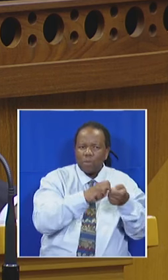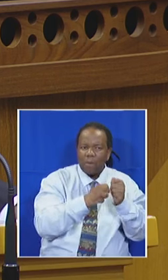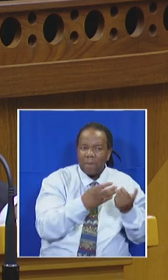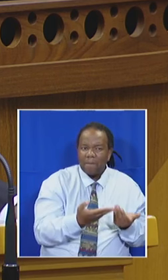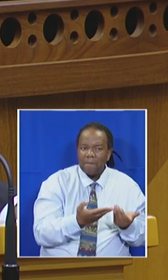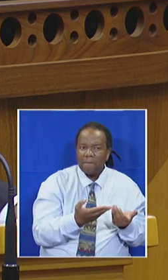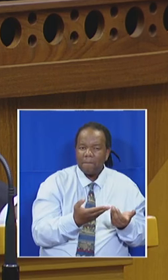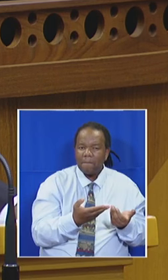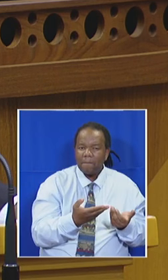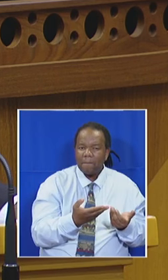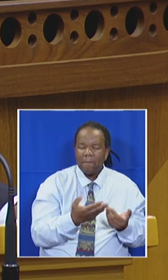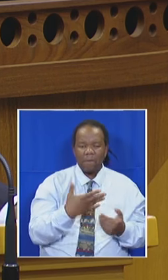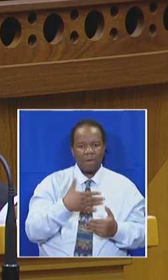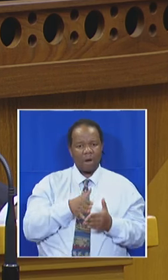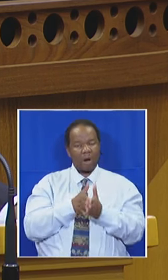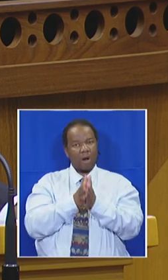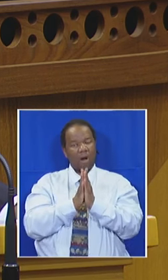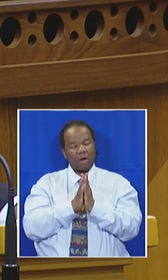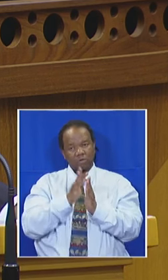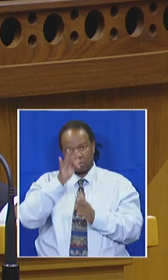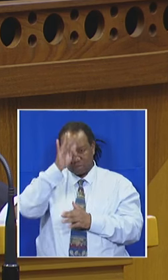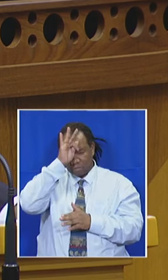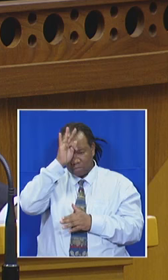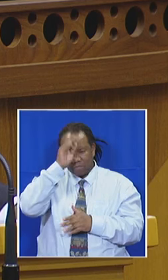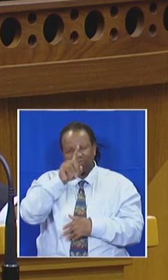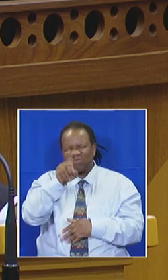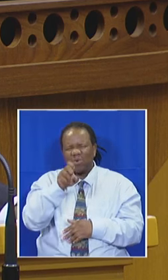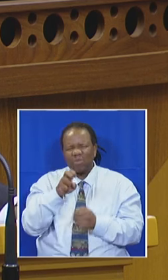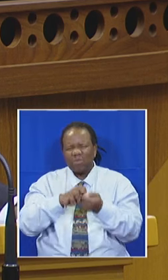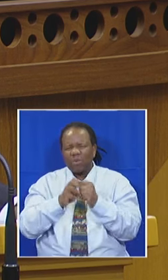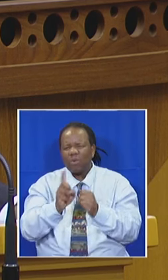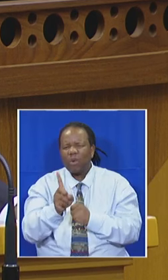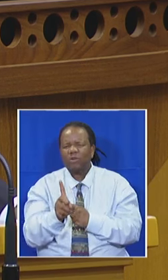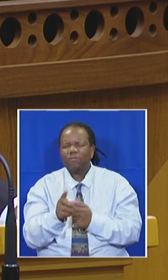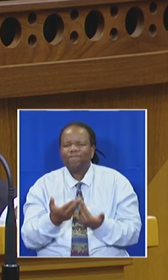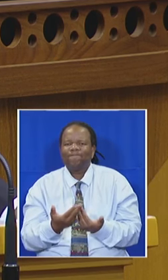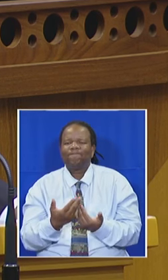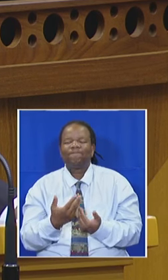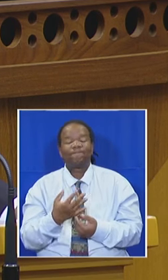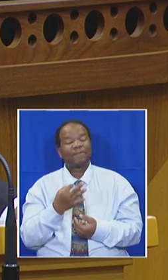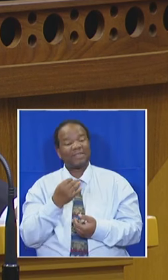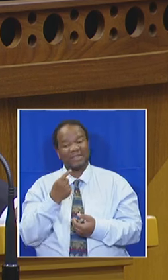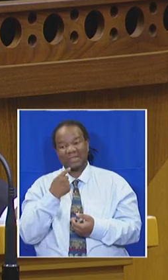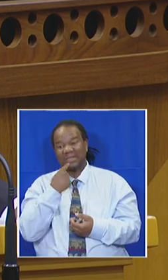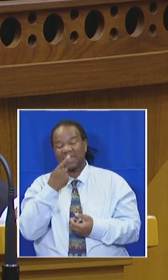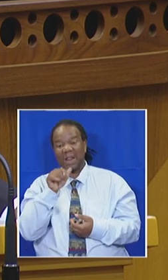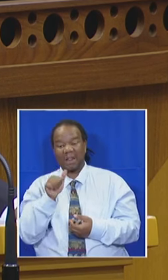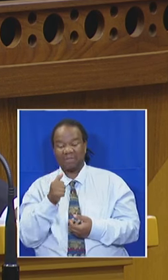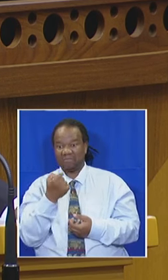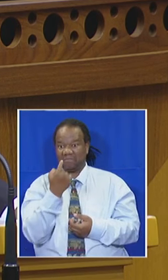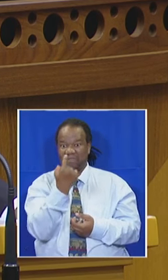I asked the officials, what is the problem? They said, well, we have to respect the right of an